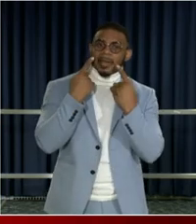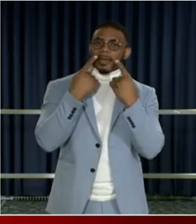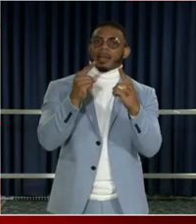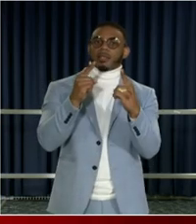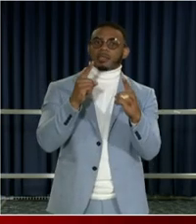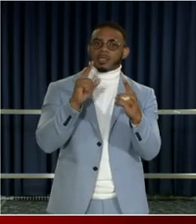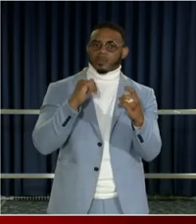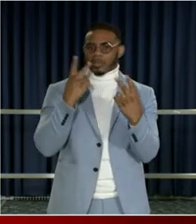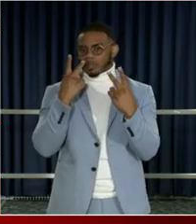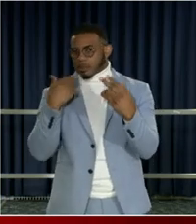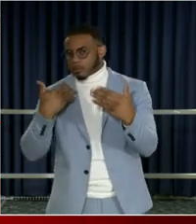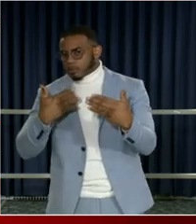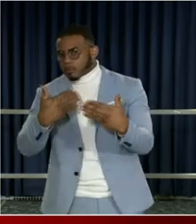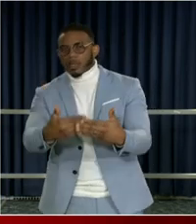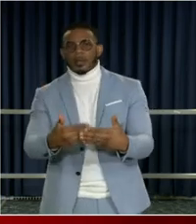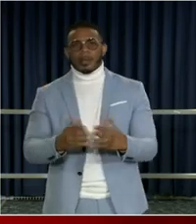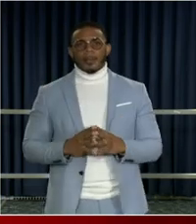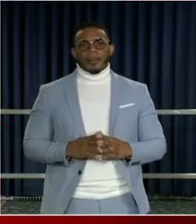announce that as we see it.